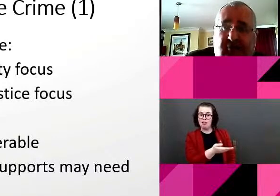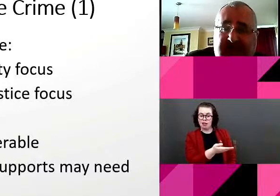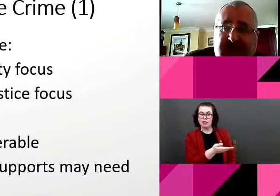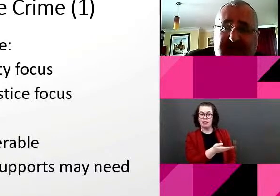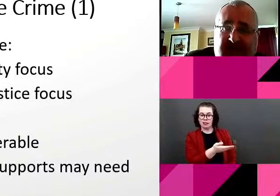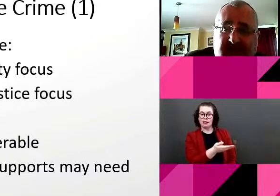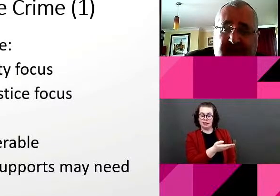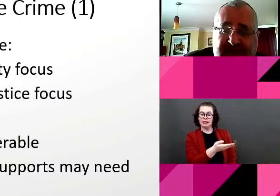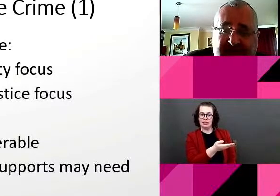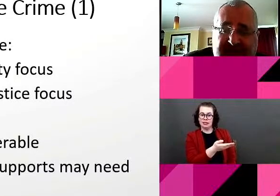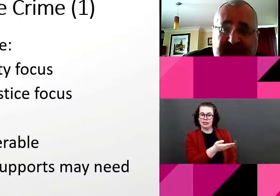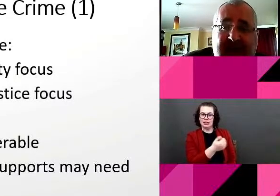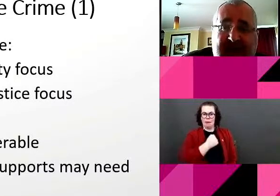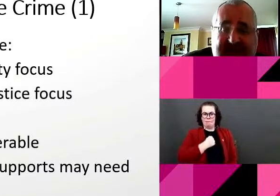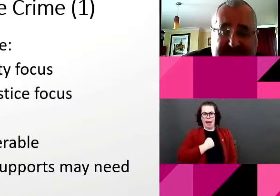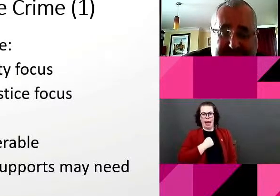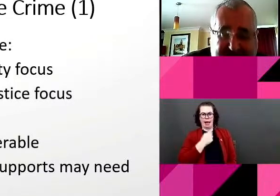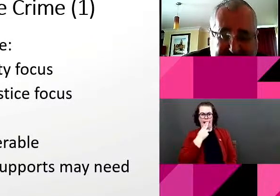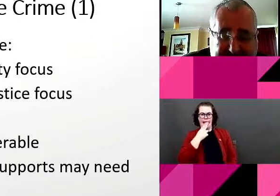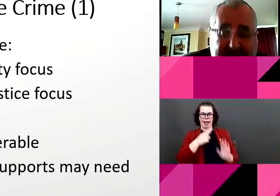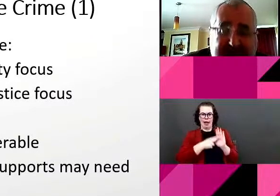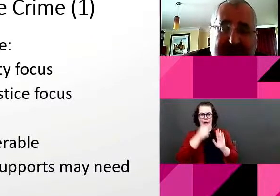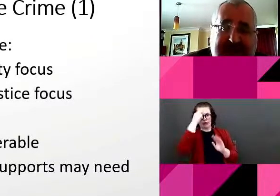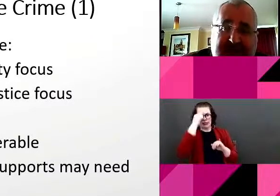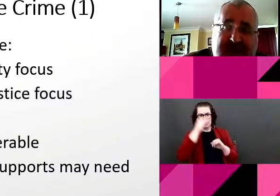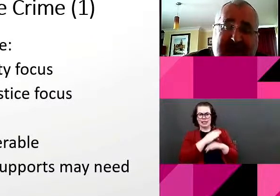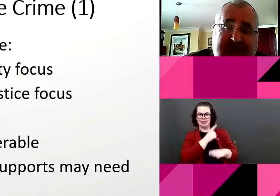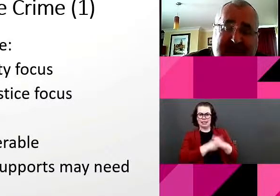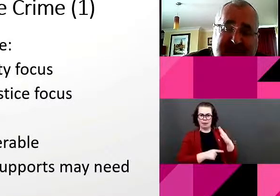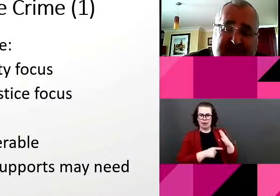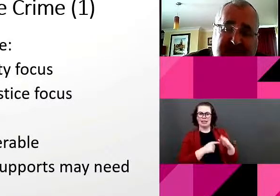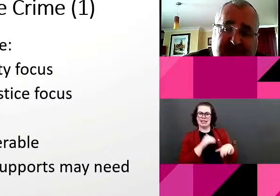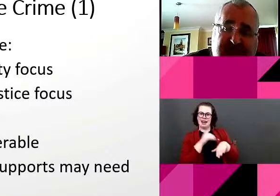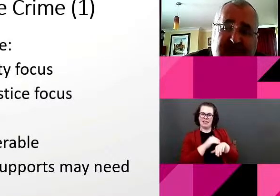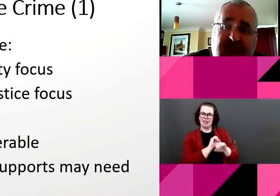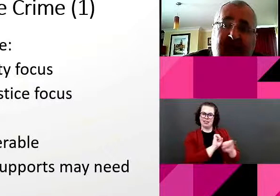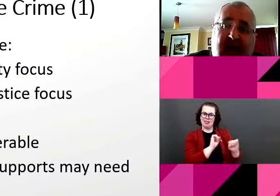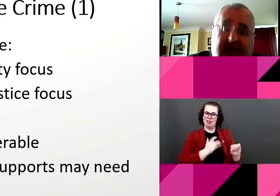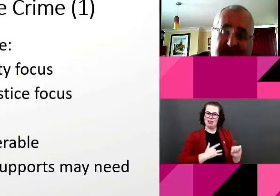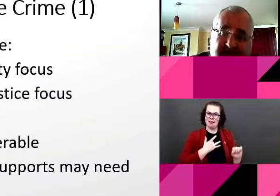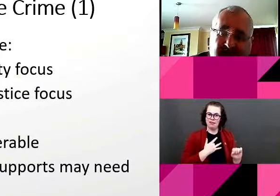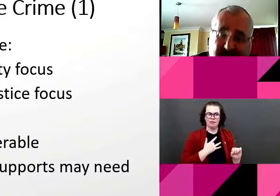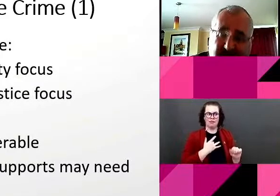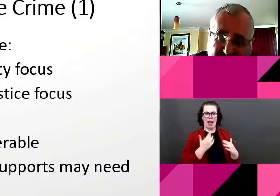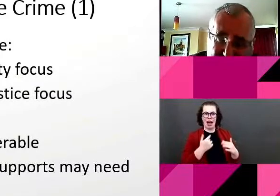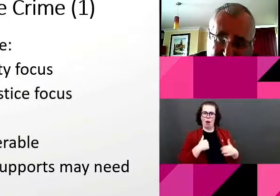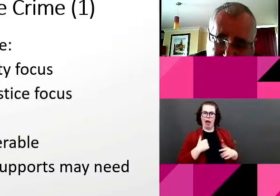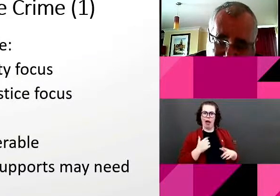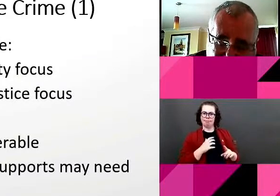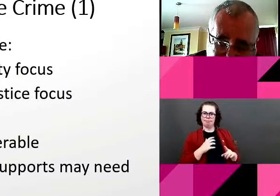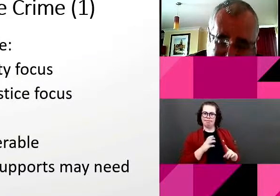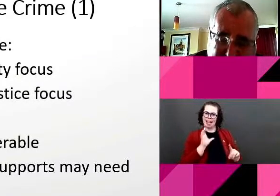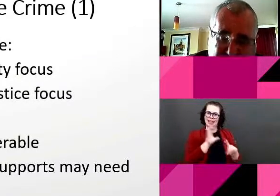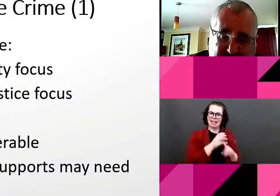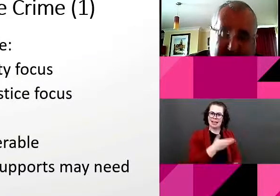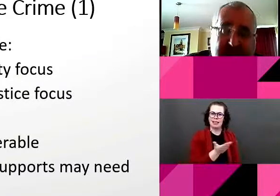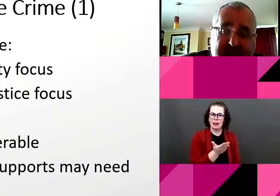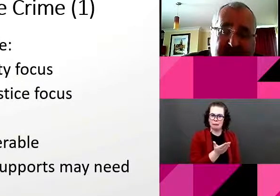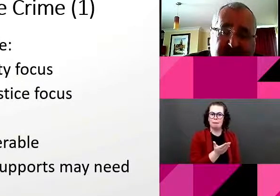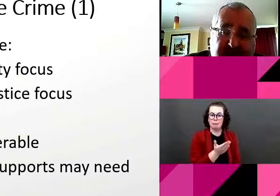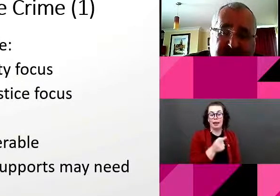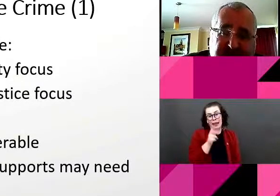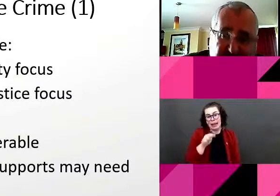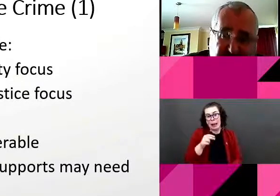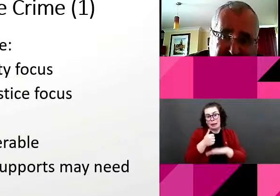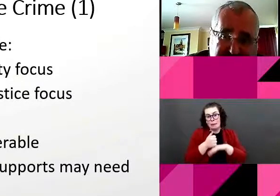of equating vulnerability and disability. It's the basis potentially of a hostile crime.